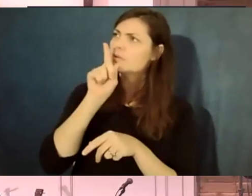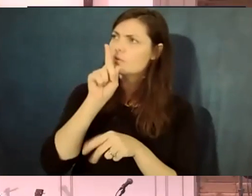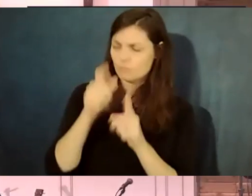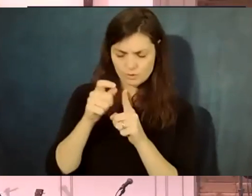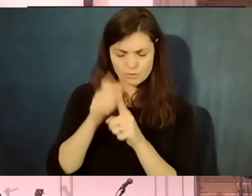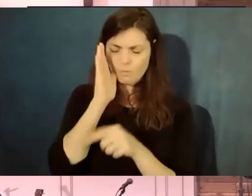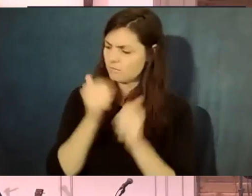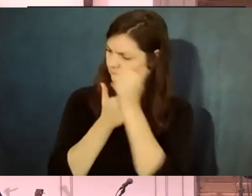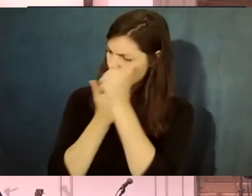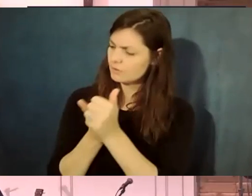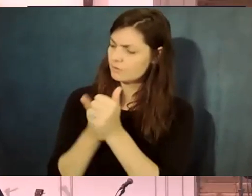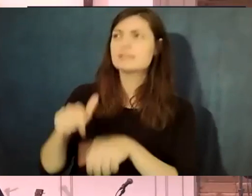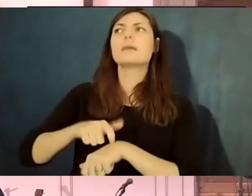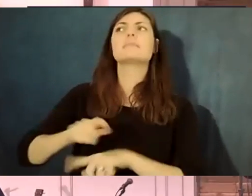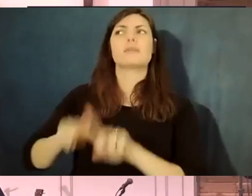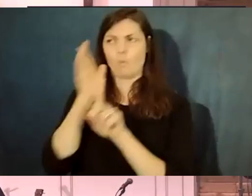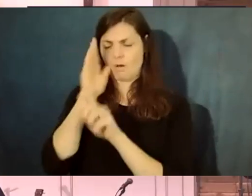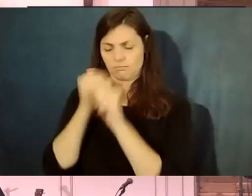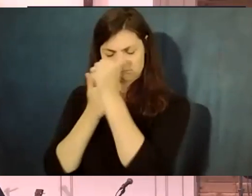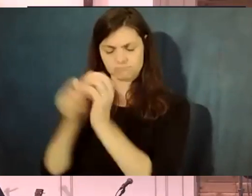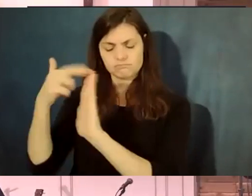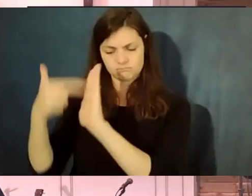this time. This time's different.